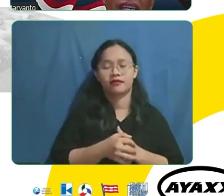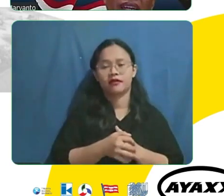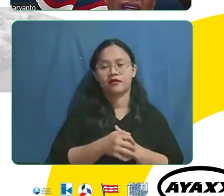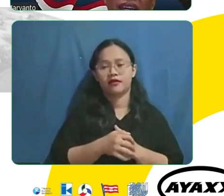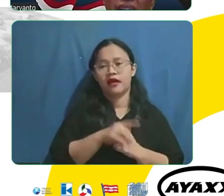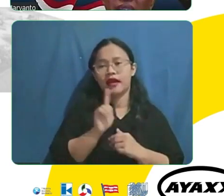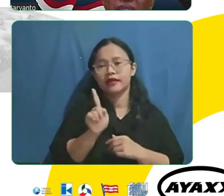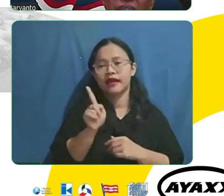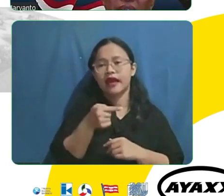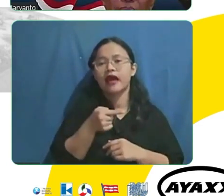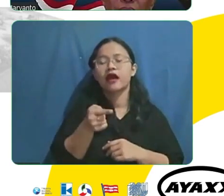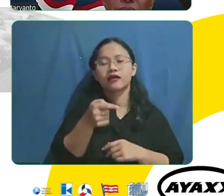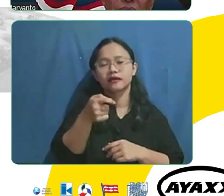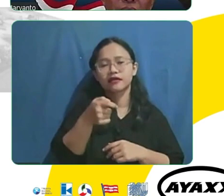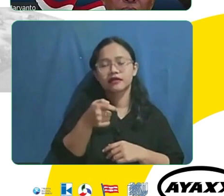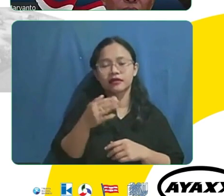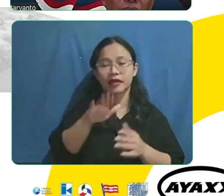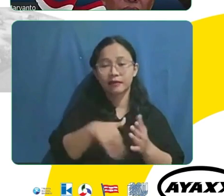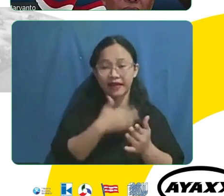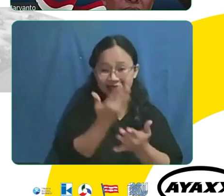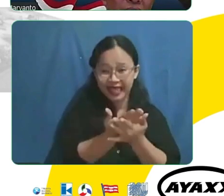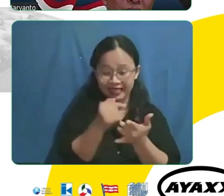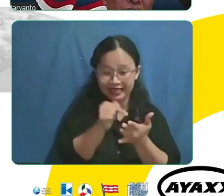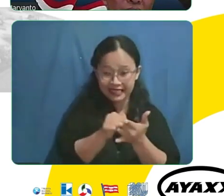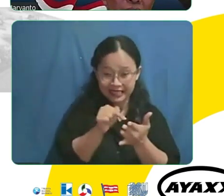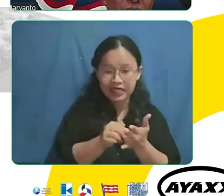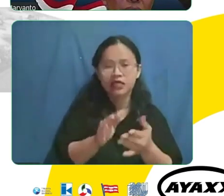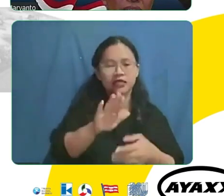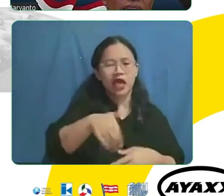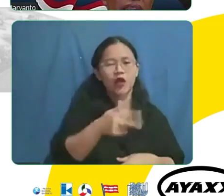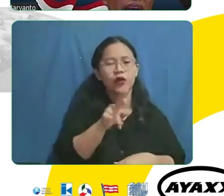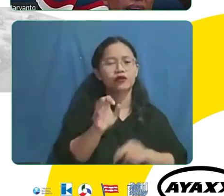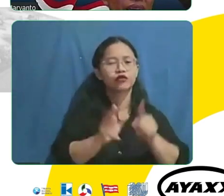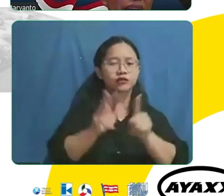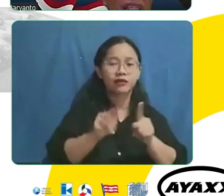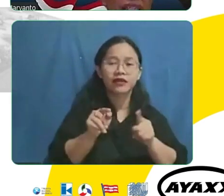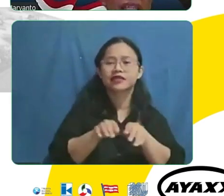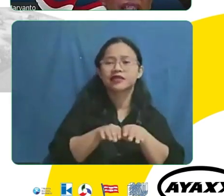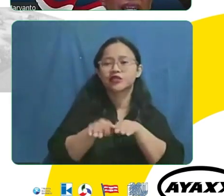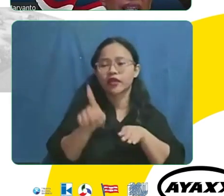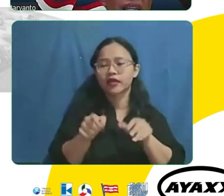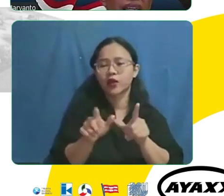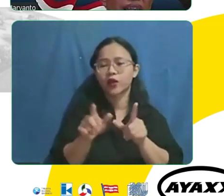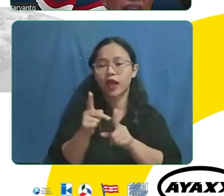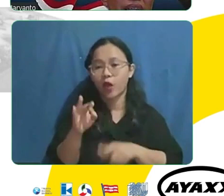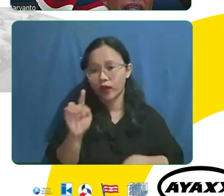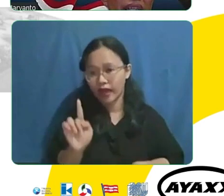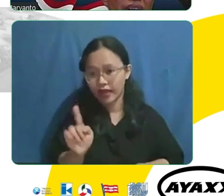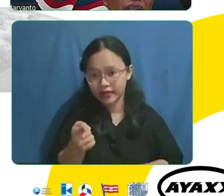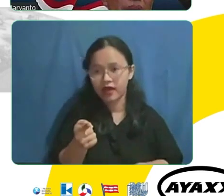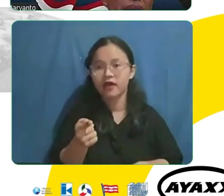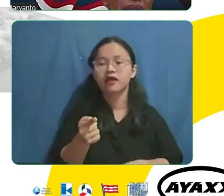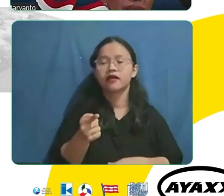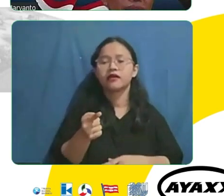2019 based on the report on the our world in data. We can see here that the death caused